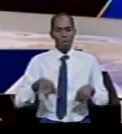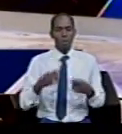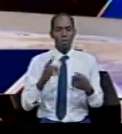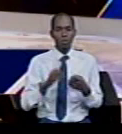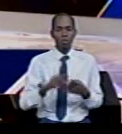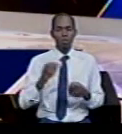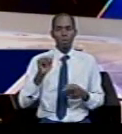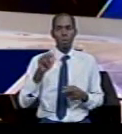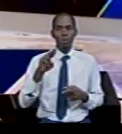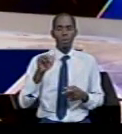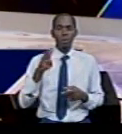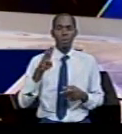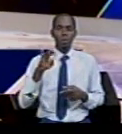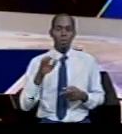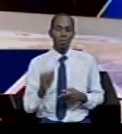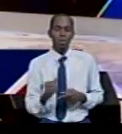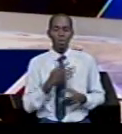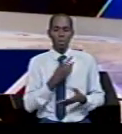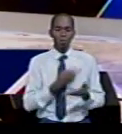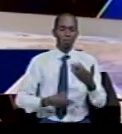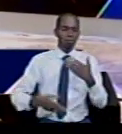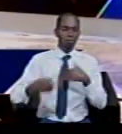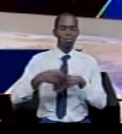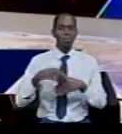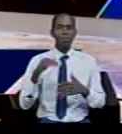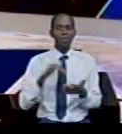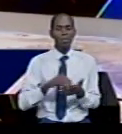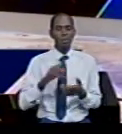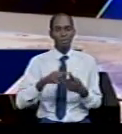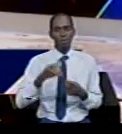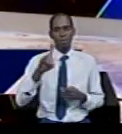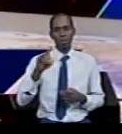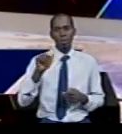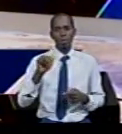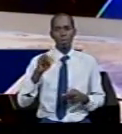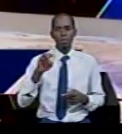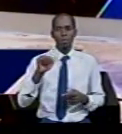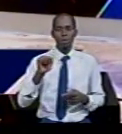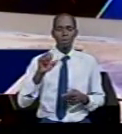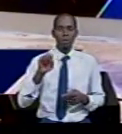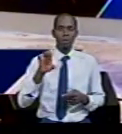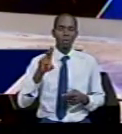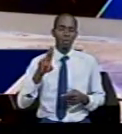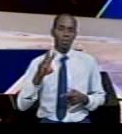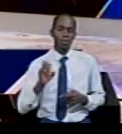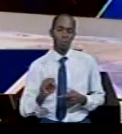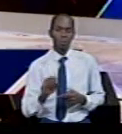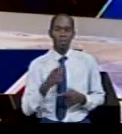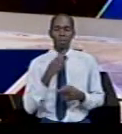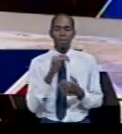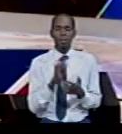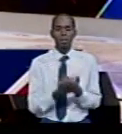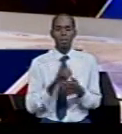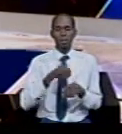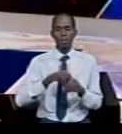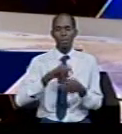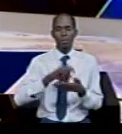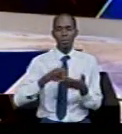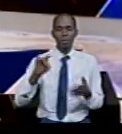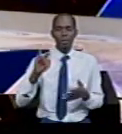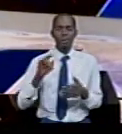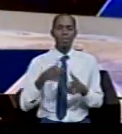Arabia and returned again to Damascus. Verse 18 says, then